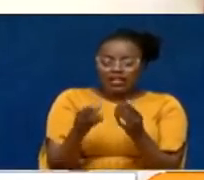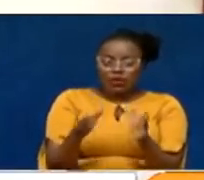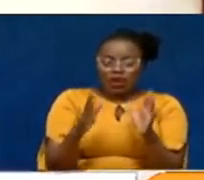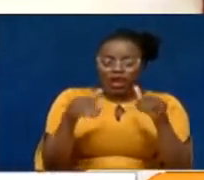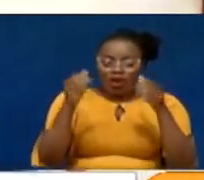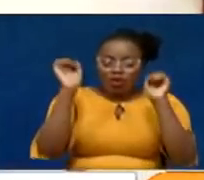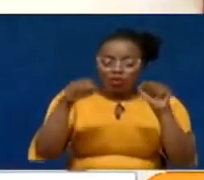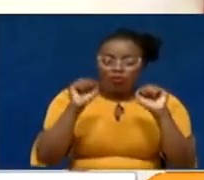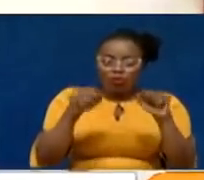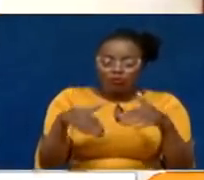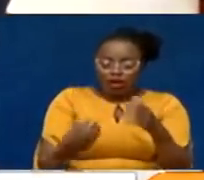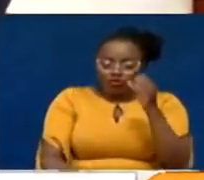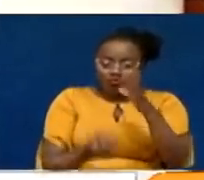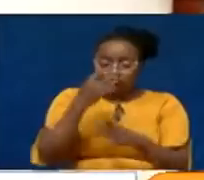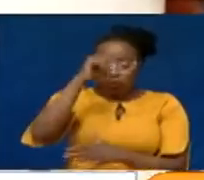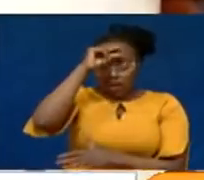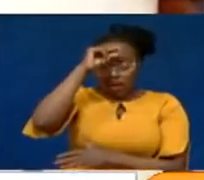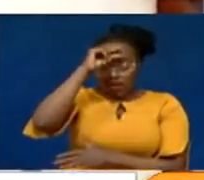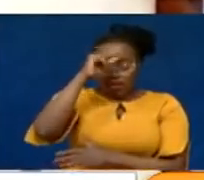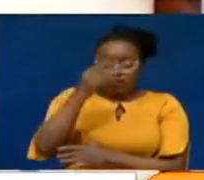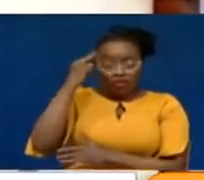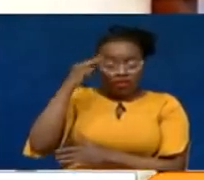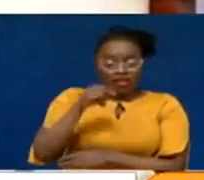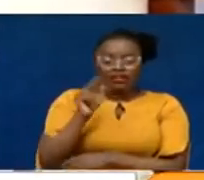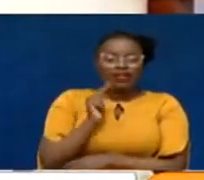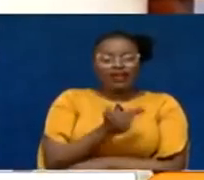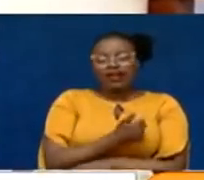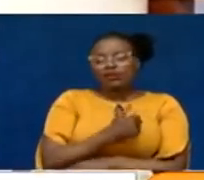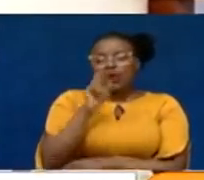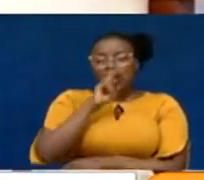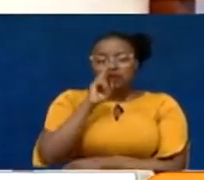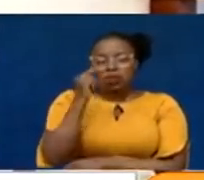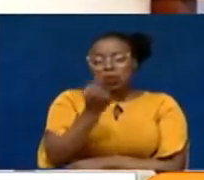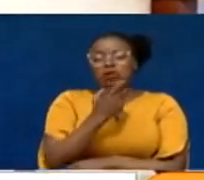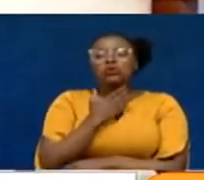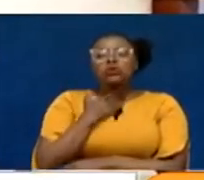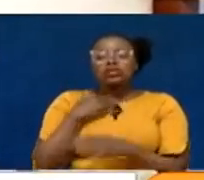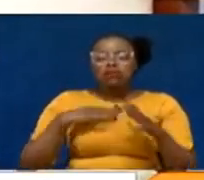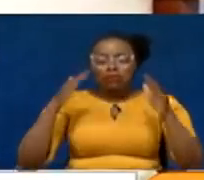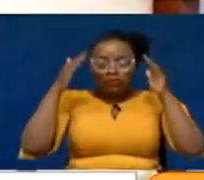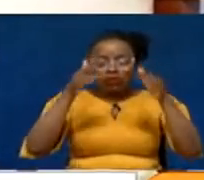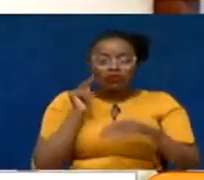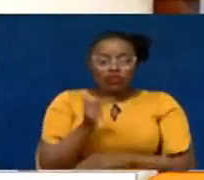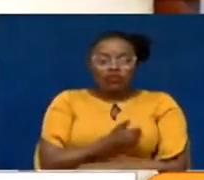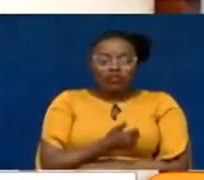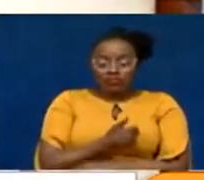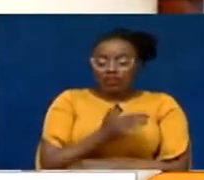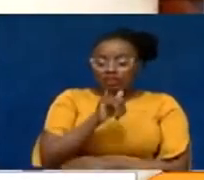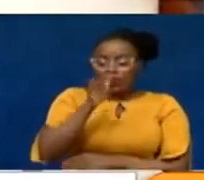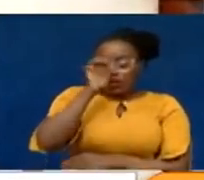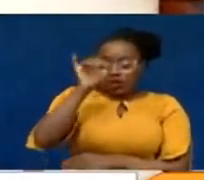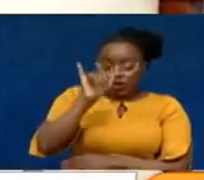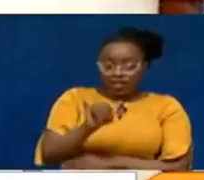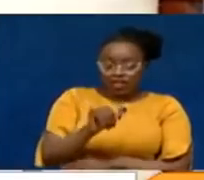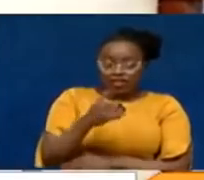about how to form government. They thought we were just bluffing and looking for attention, and all of them are going to sweat blood